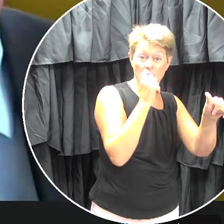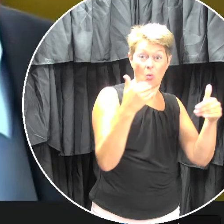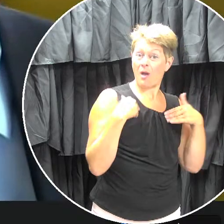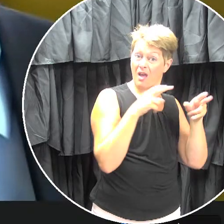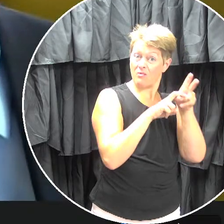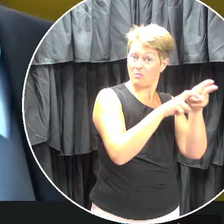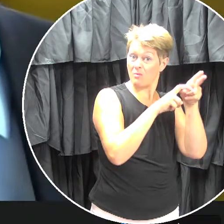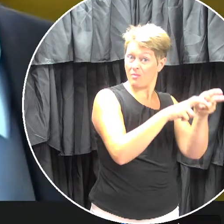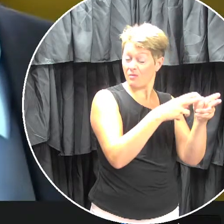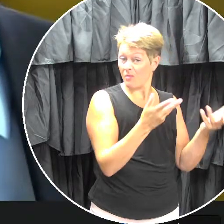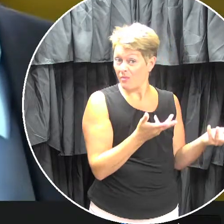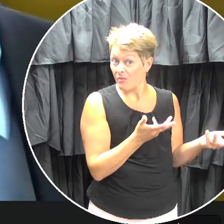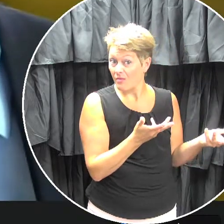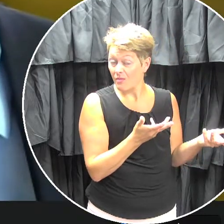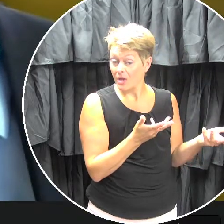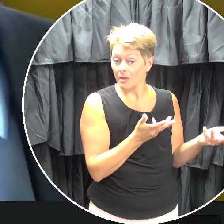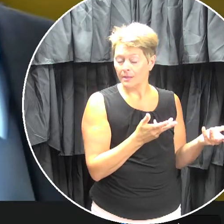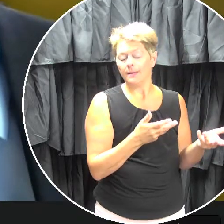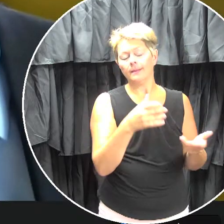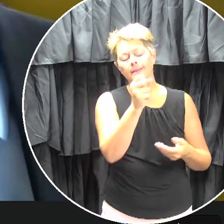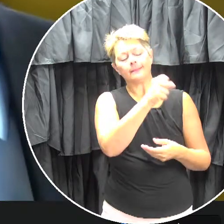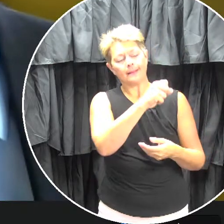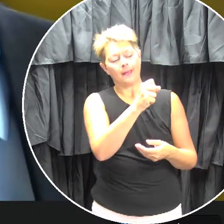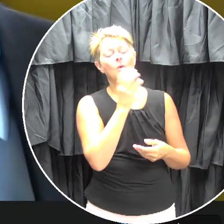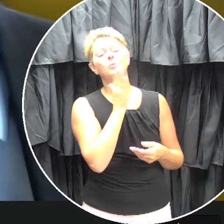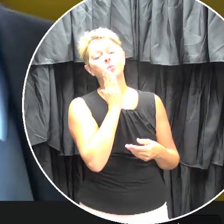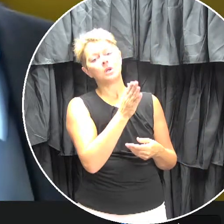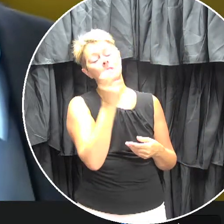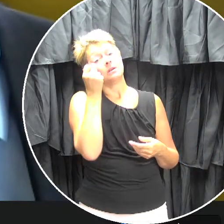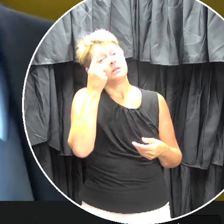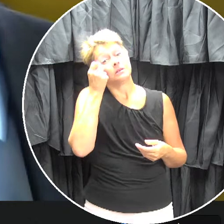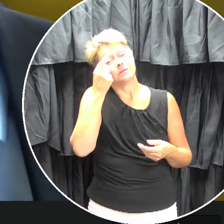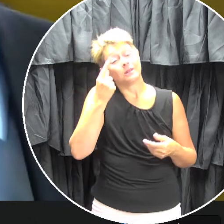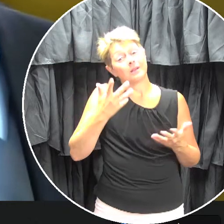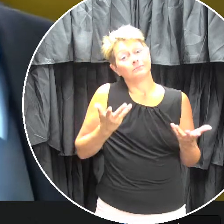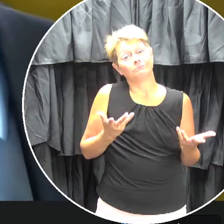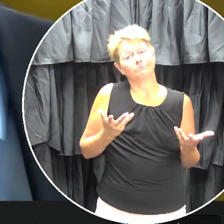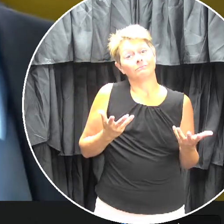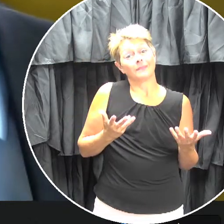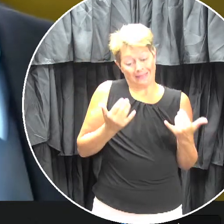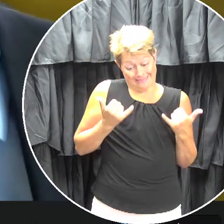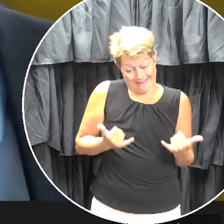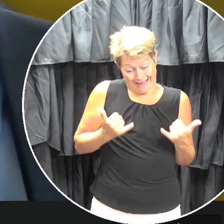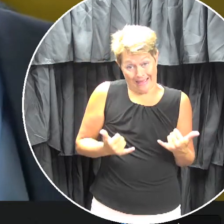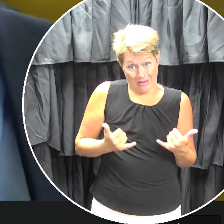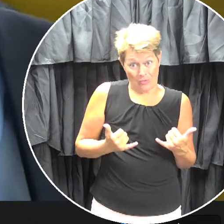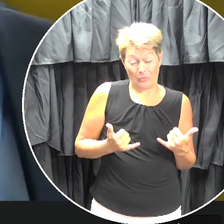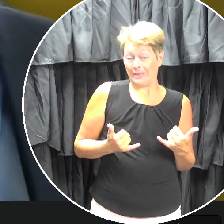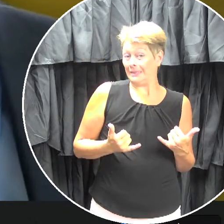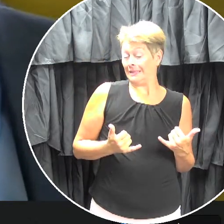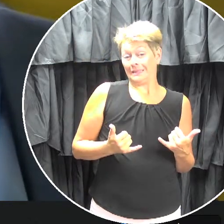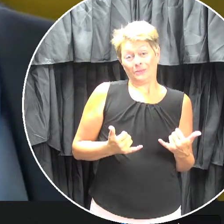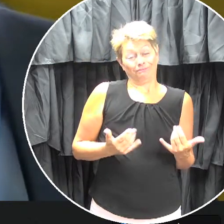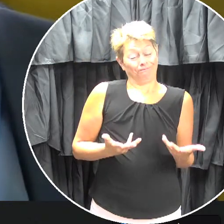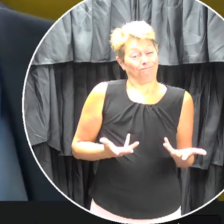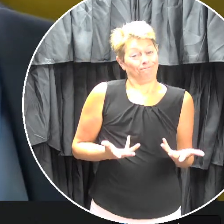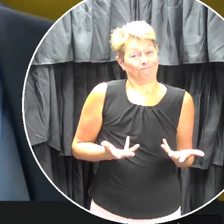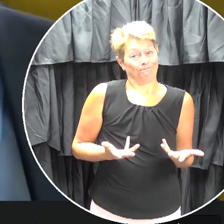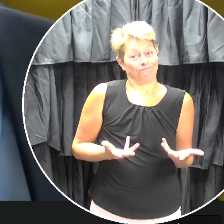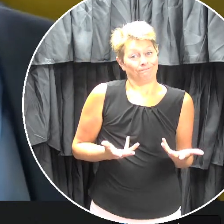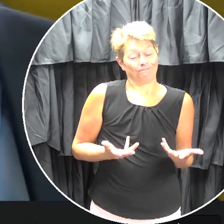Short answer to that is yes, Brian. We'll look at that, but at this juncture, in fact, just